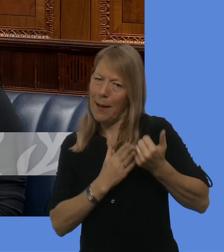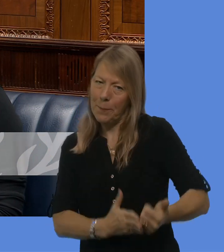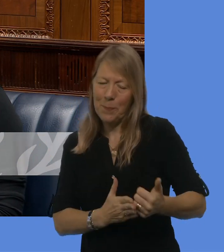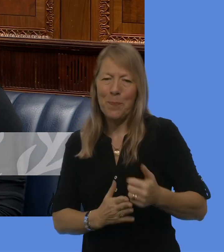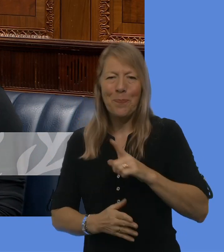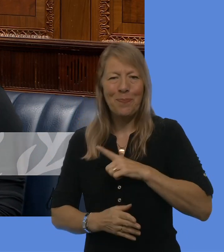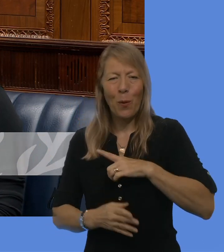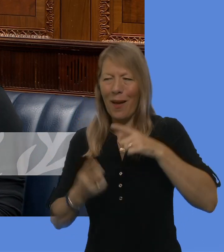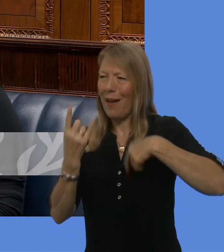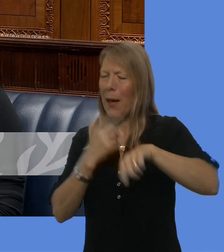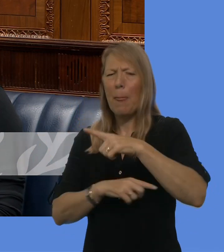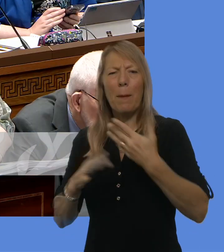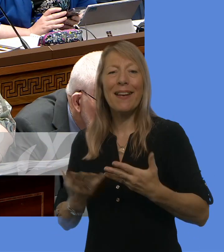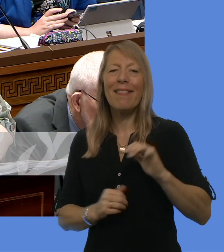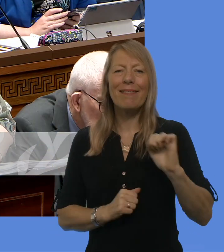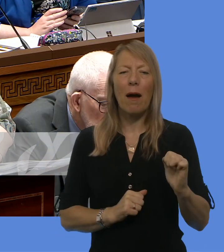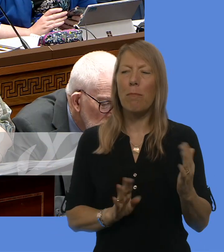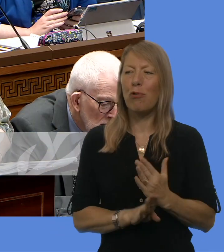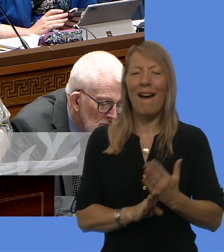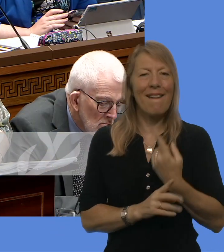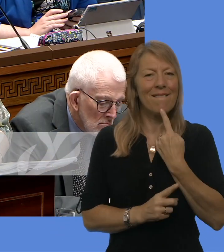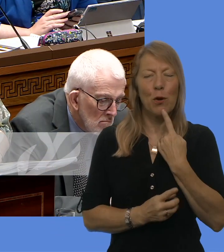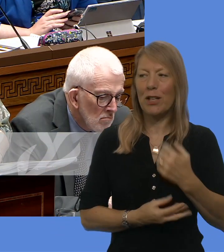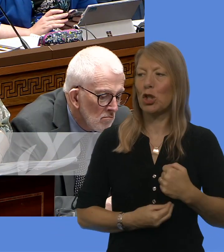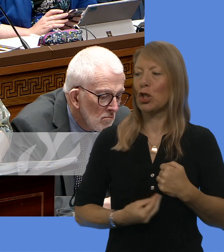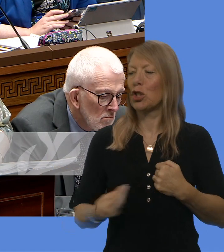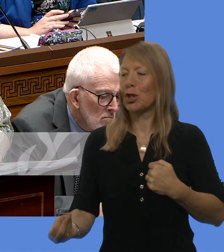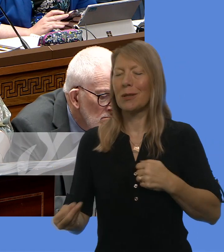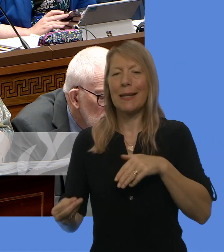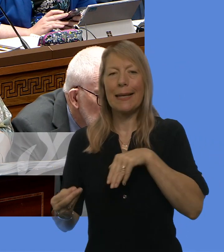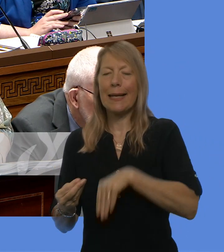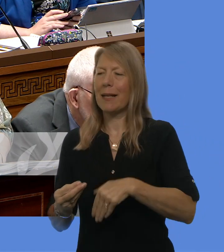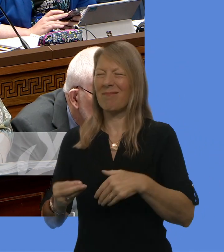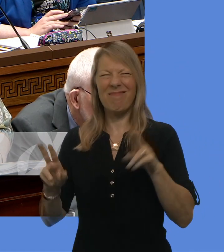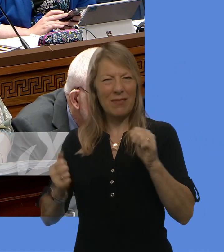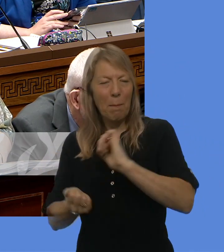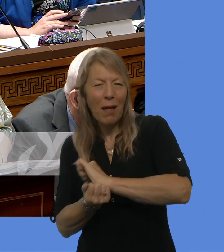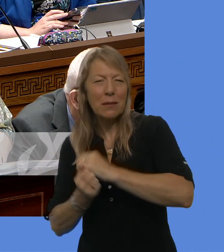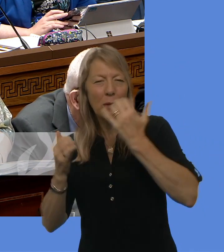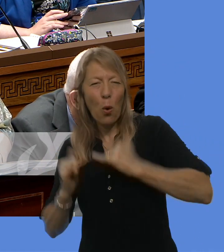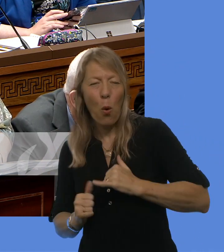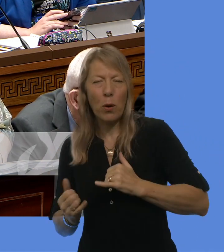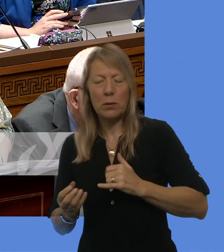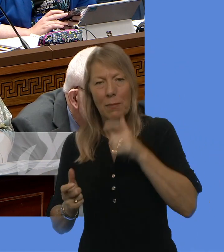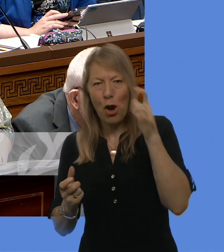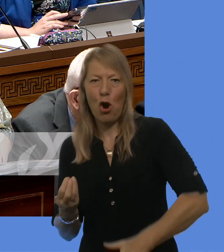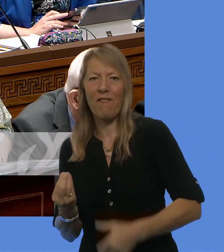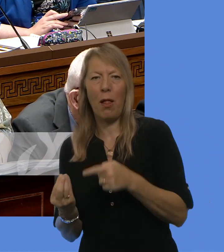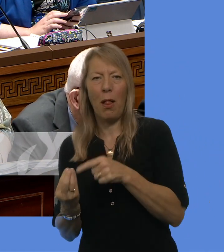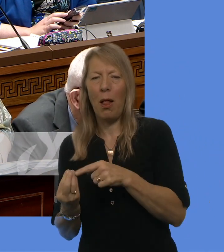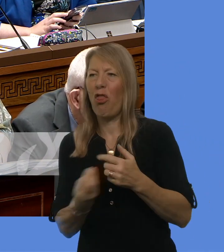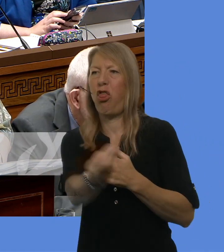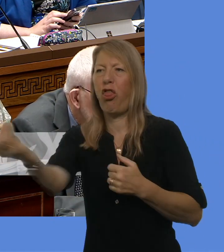the use of victims' private information within the criminal justice disclosure process, and to clarify when and how pre-trial